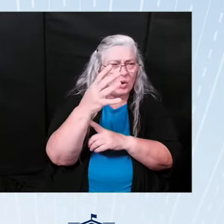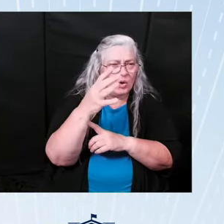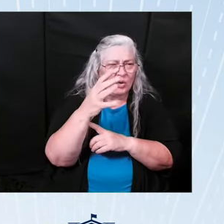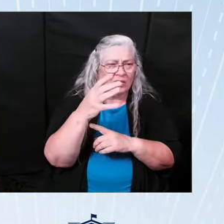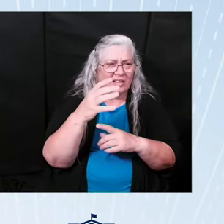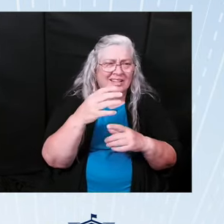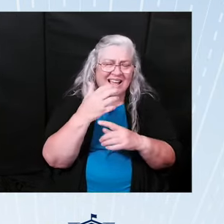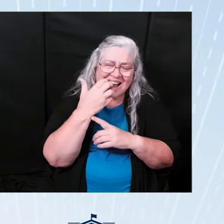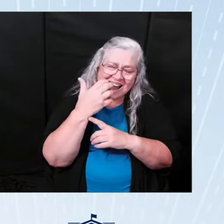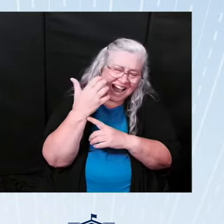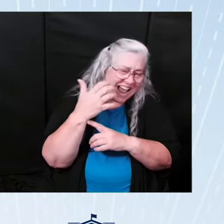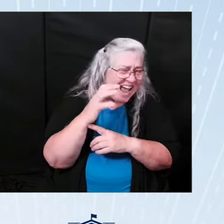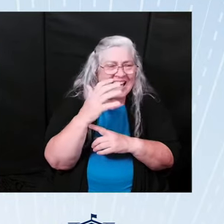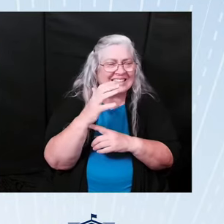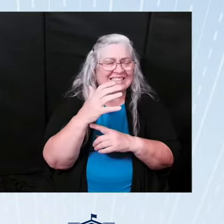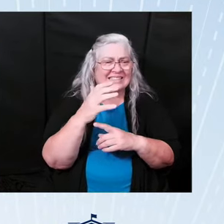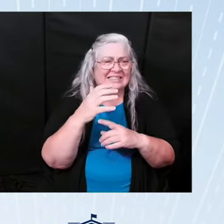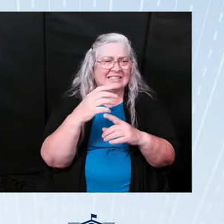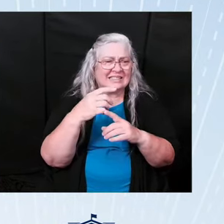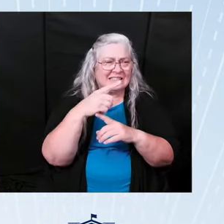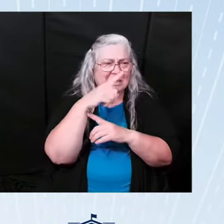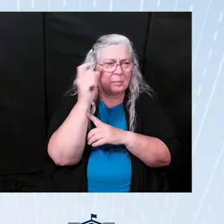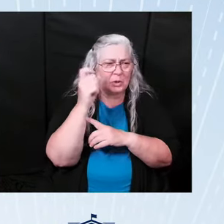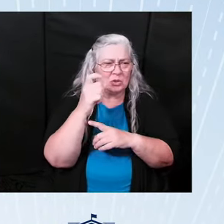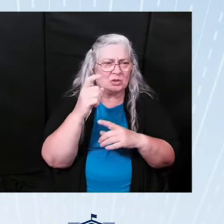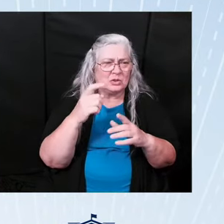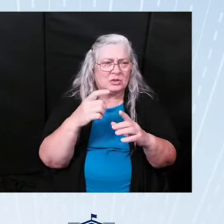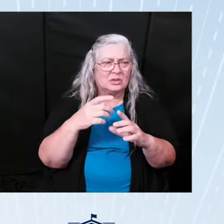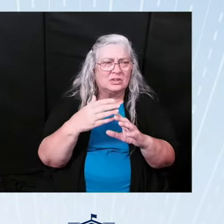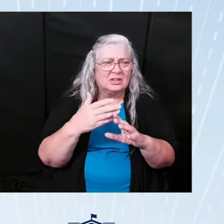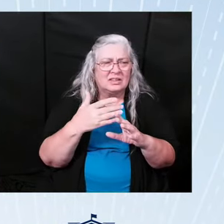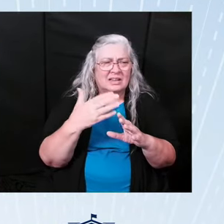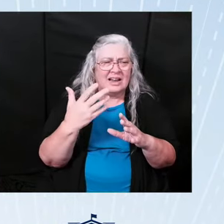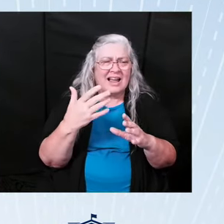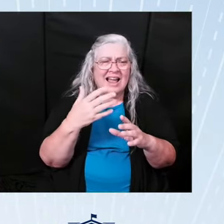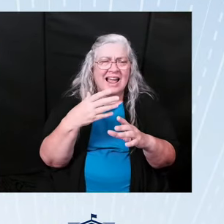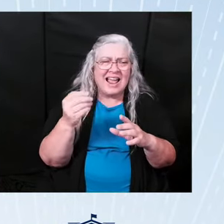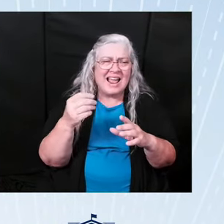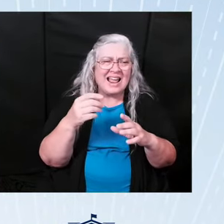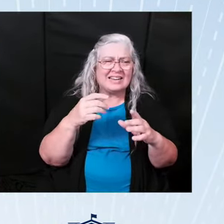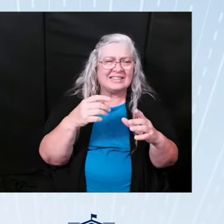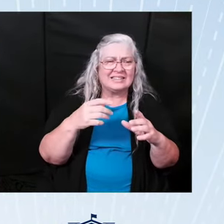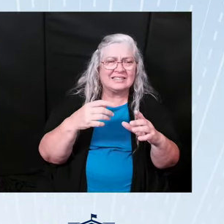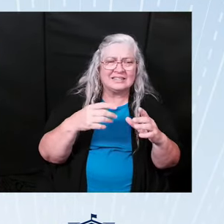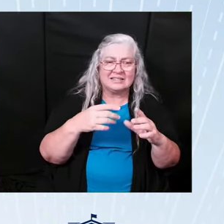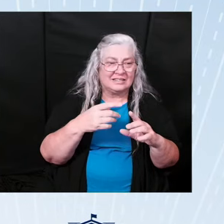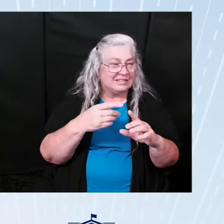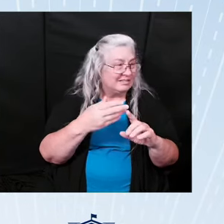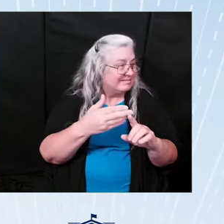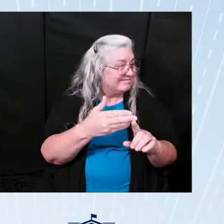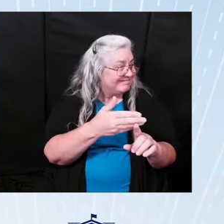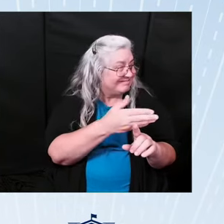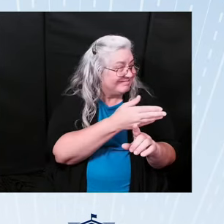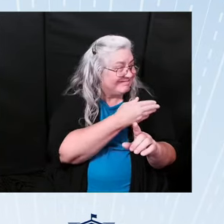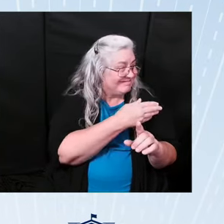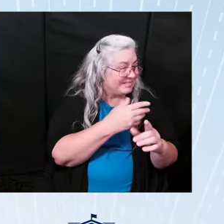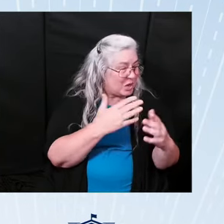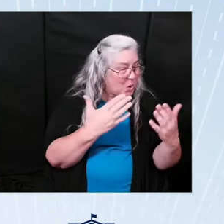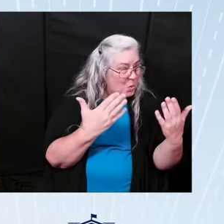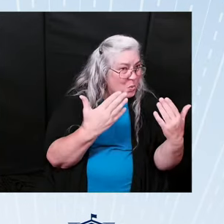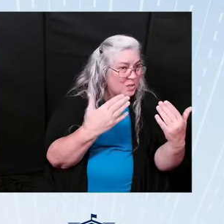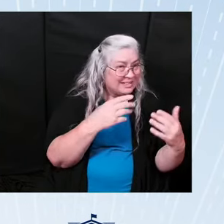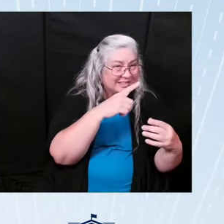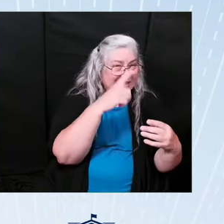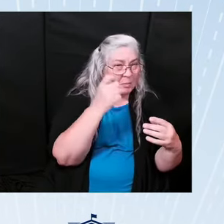coolest summer we experienced for the rest of our lives. So that's the challenge that we're trying to come to grips